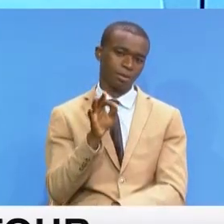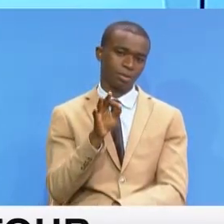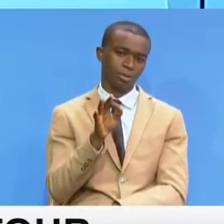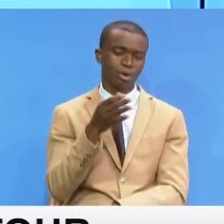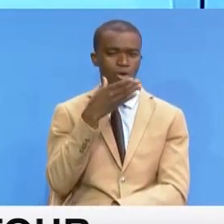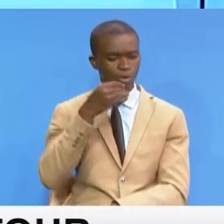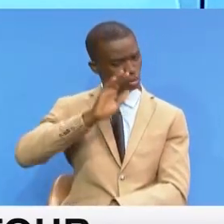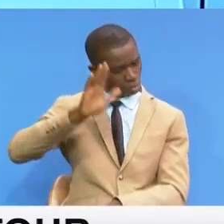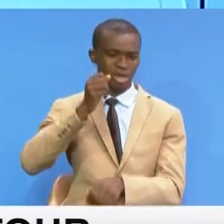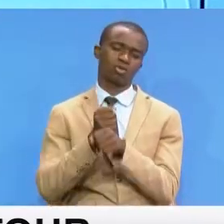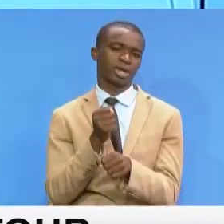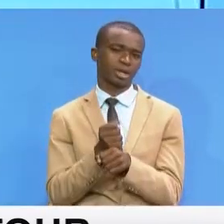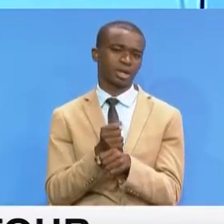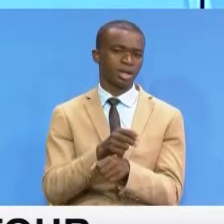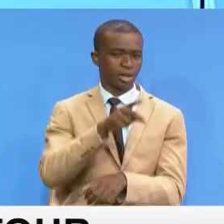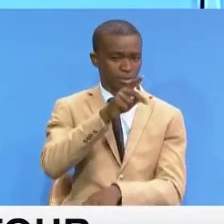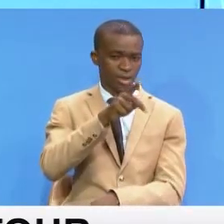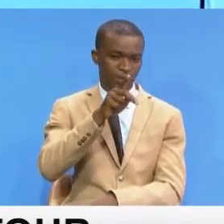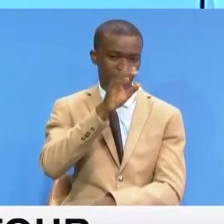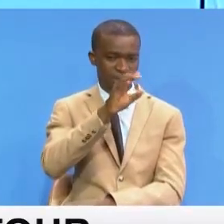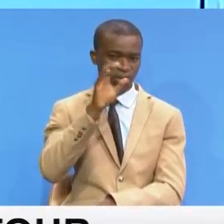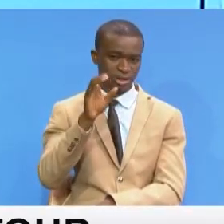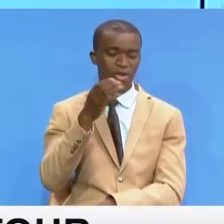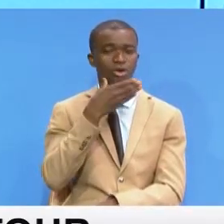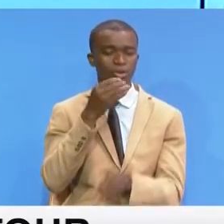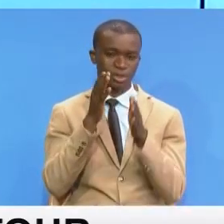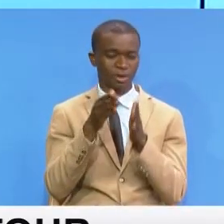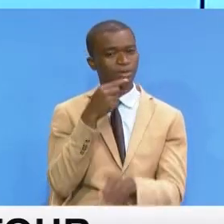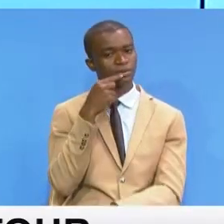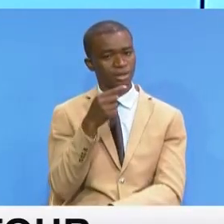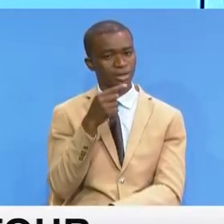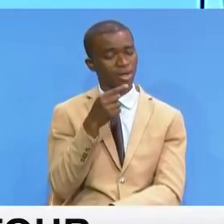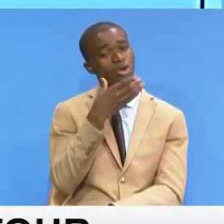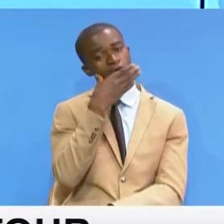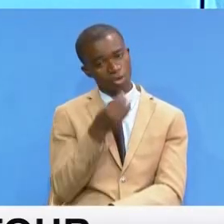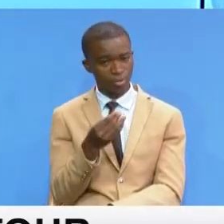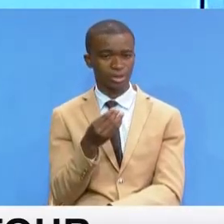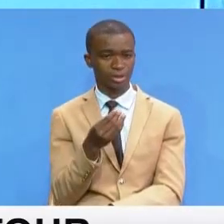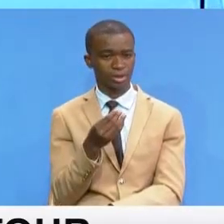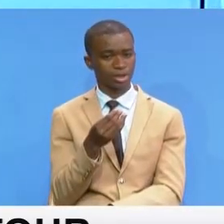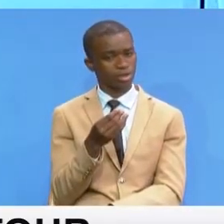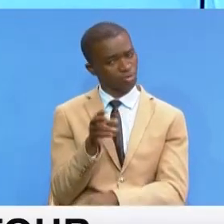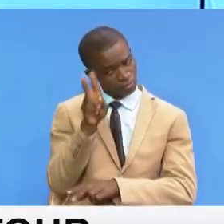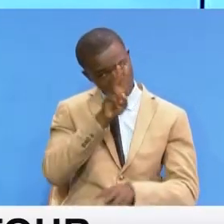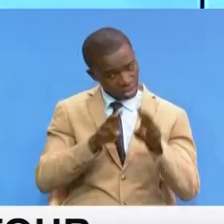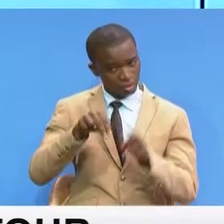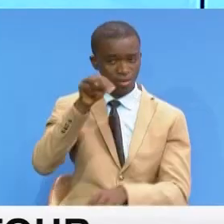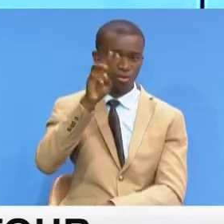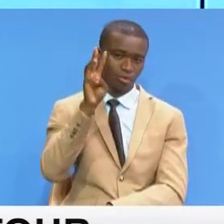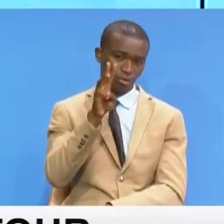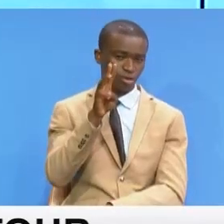mandate. PPCC Commissioner Joseph Funkete says the Commission is there to